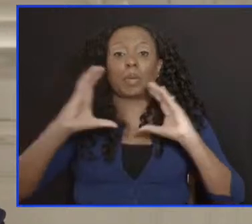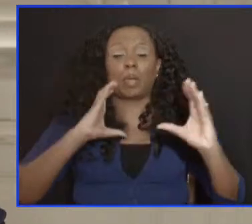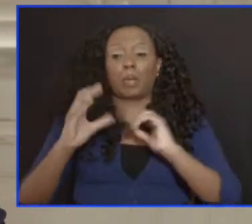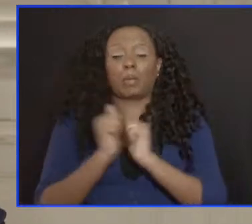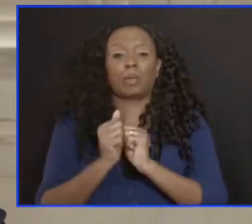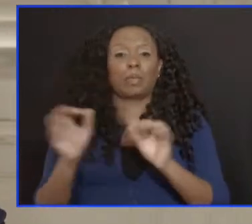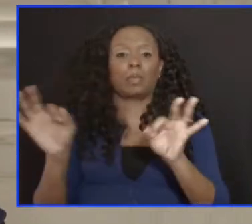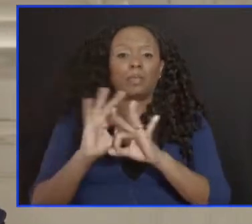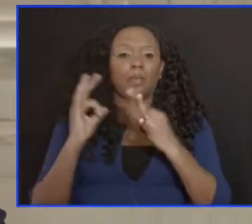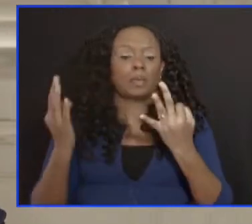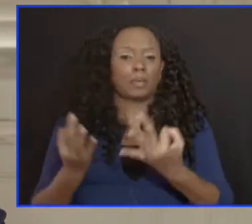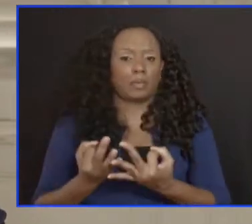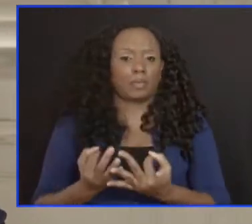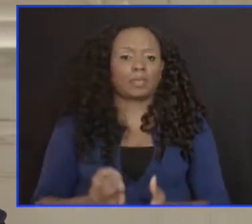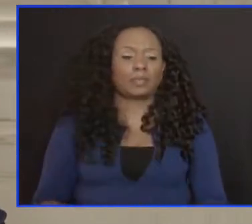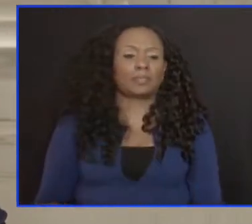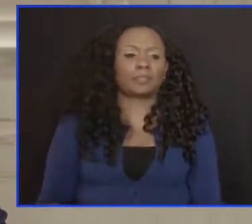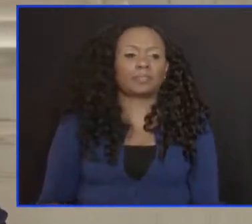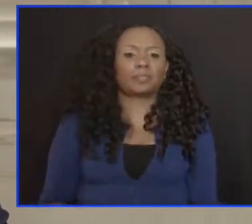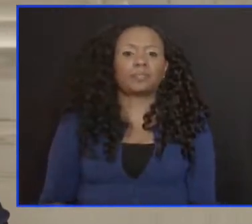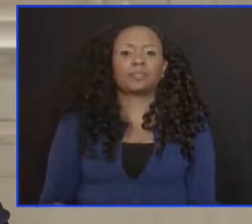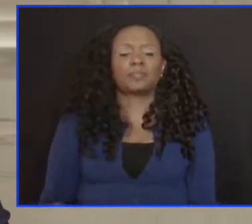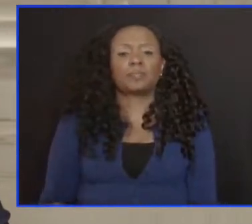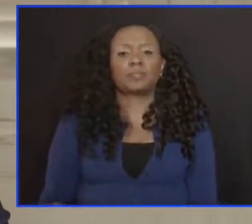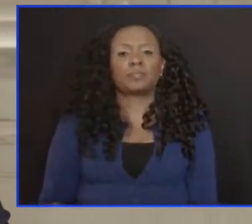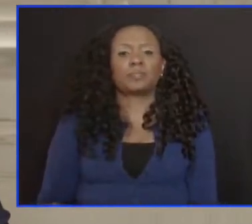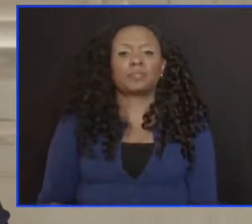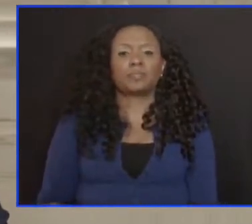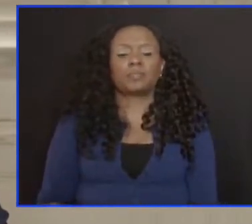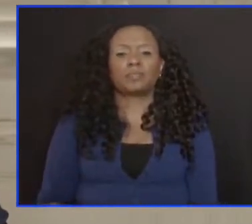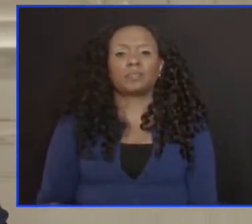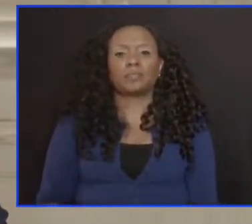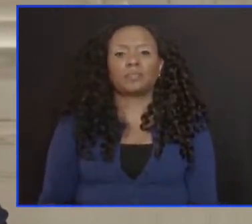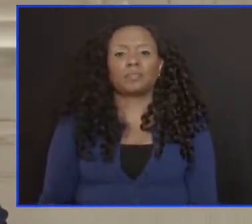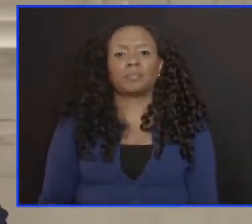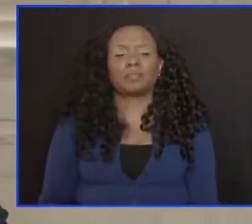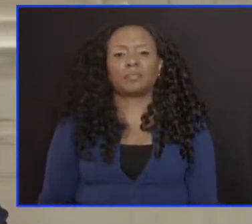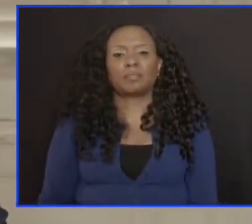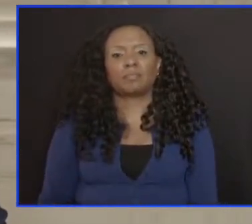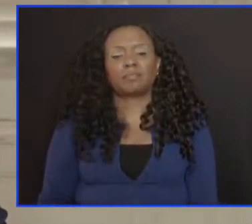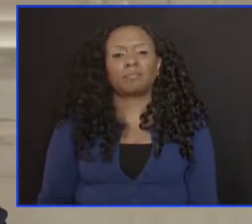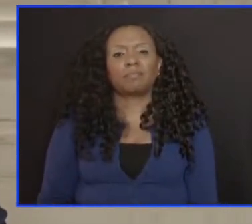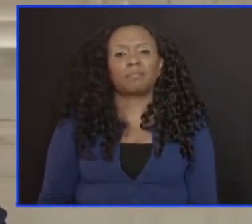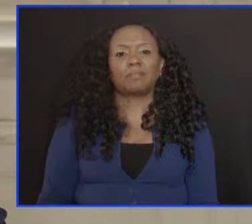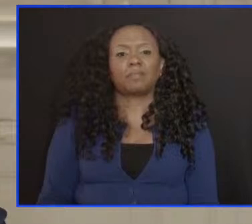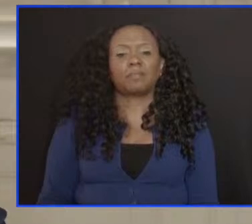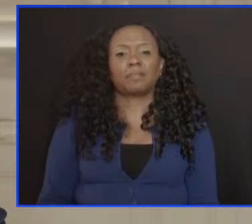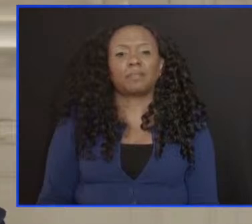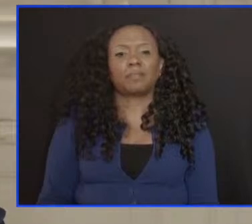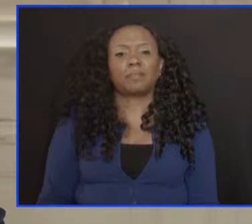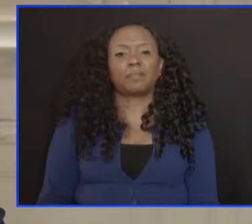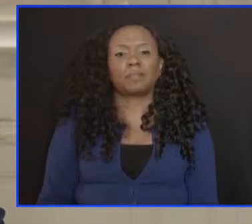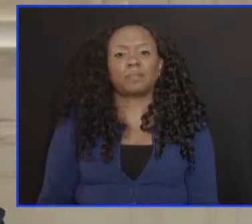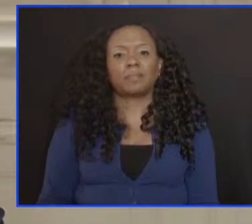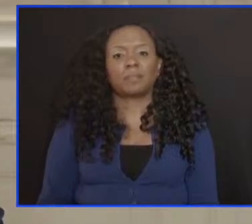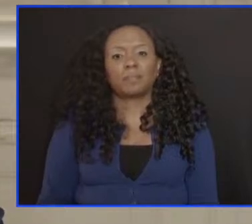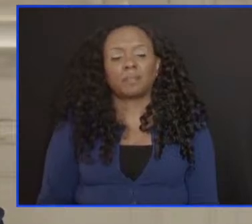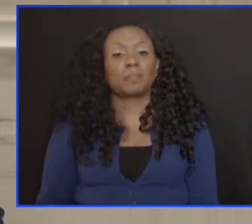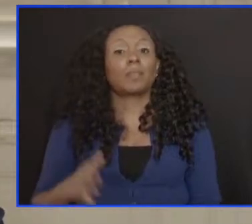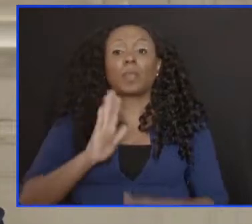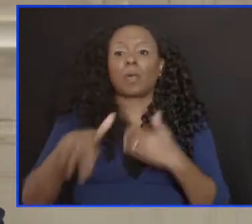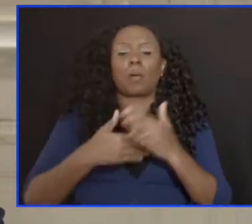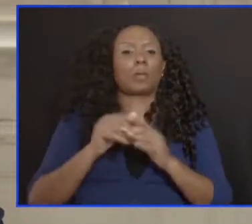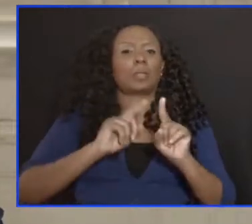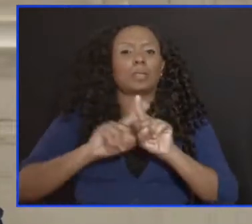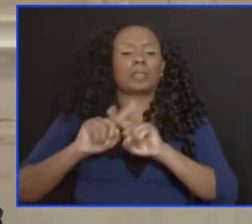for some of these aids, whether it be psychological aids or the client aids, they